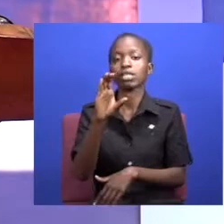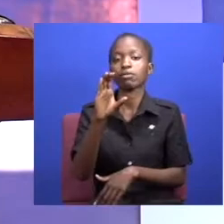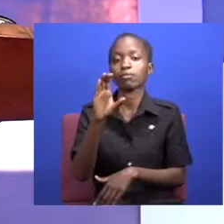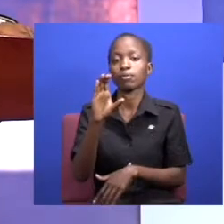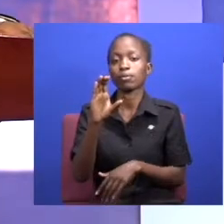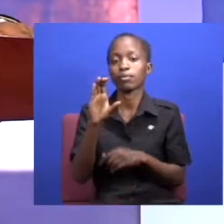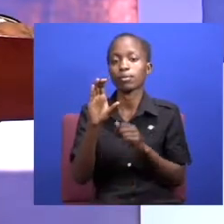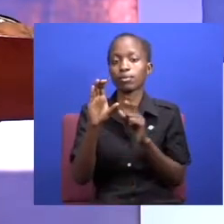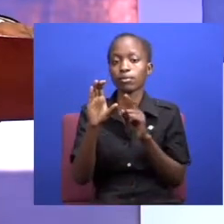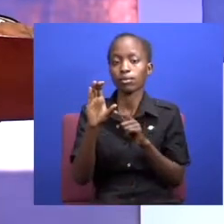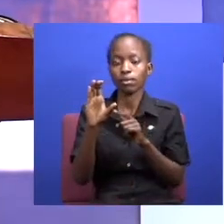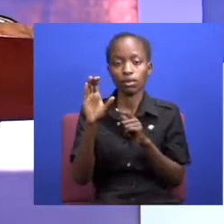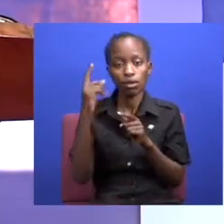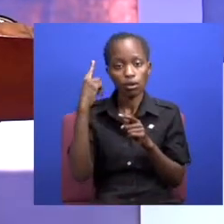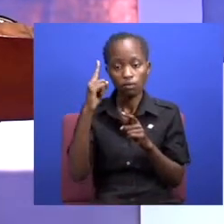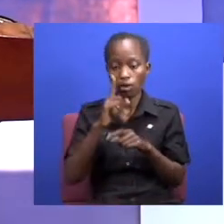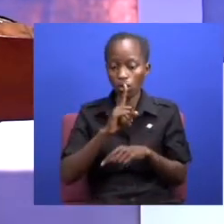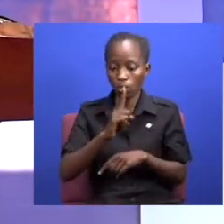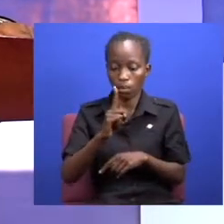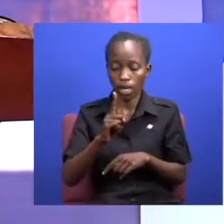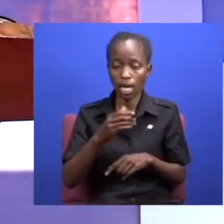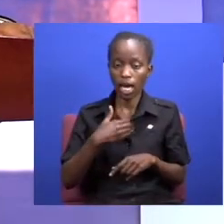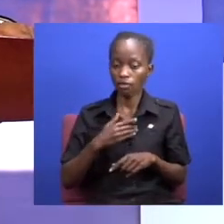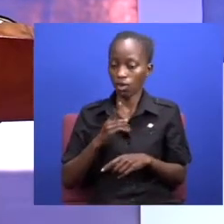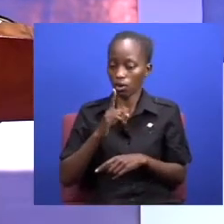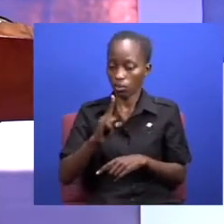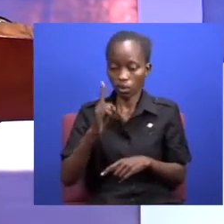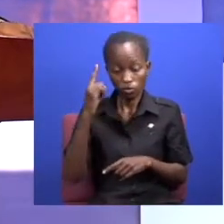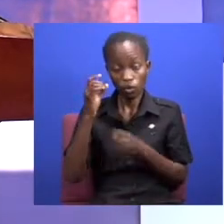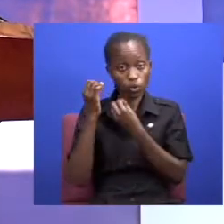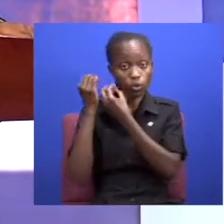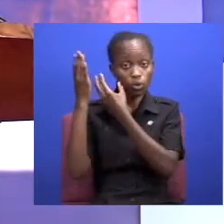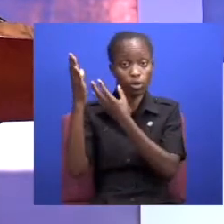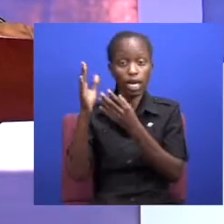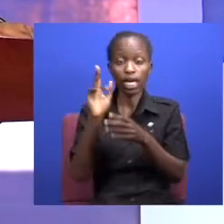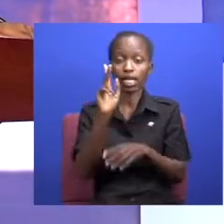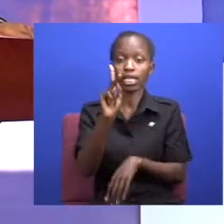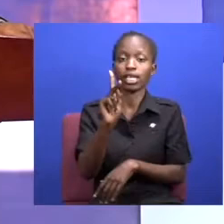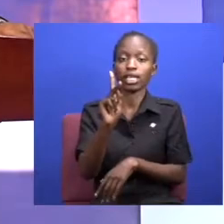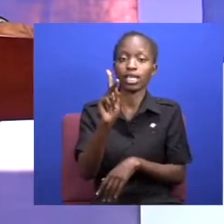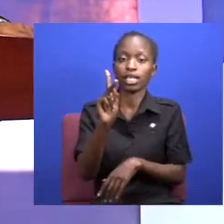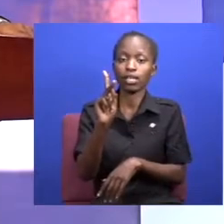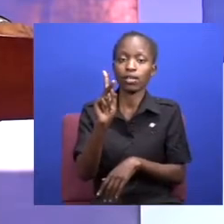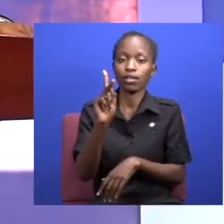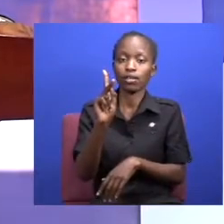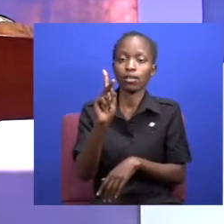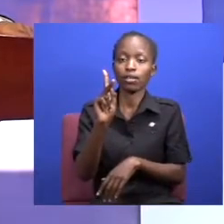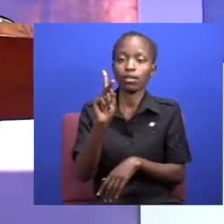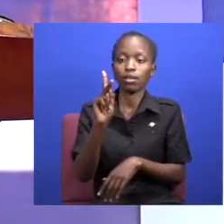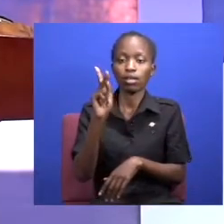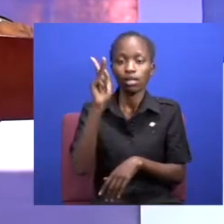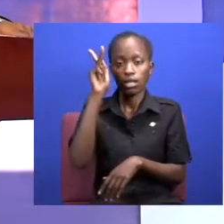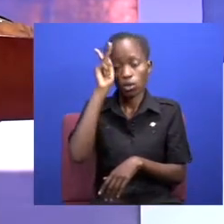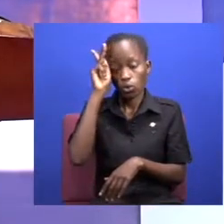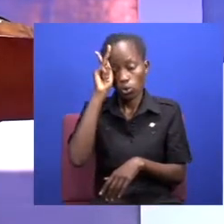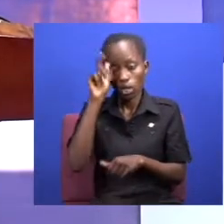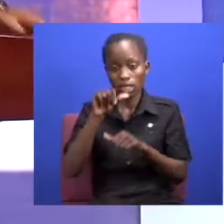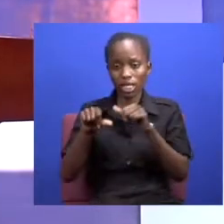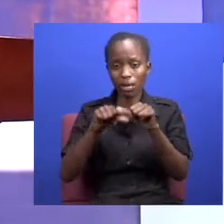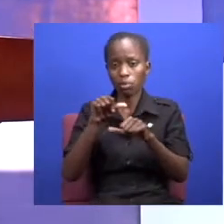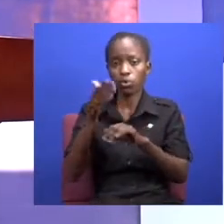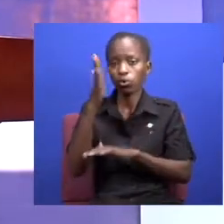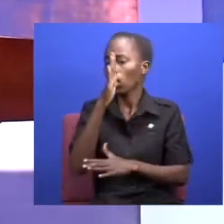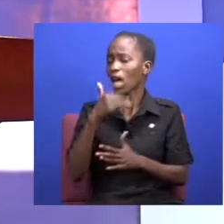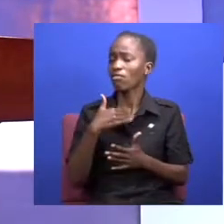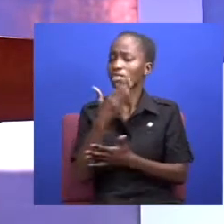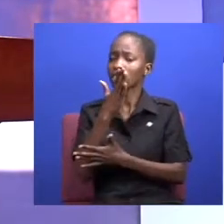C is for the command. Is there a command for you to obey? And K is knowledge about God. Is